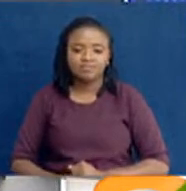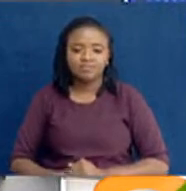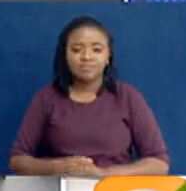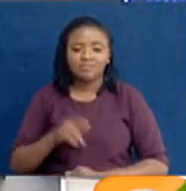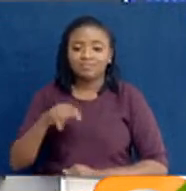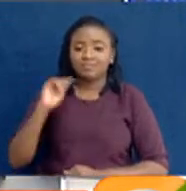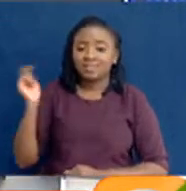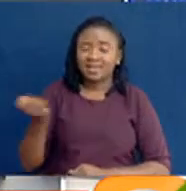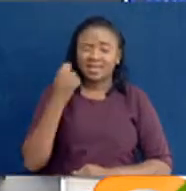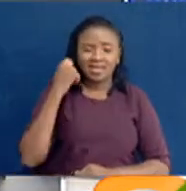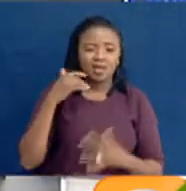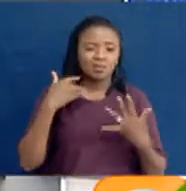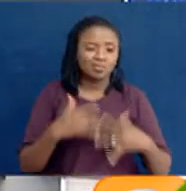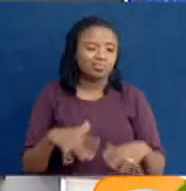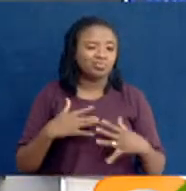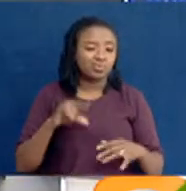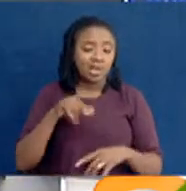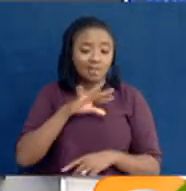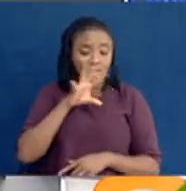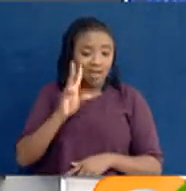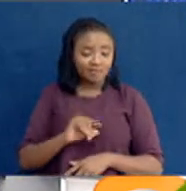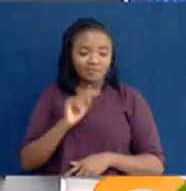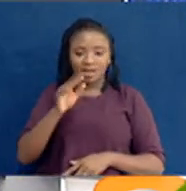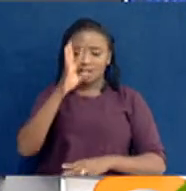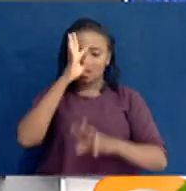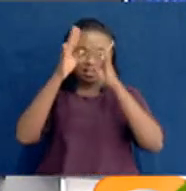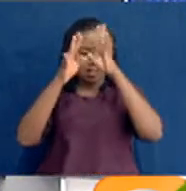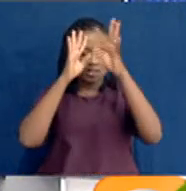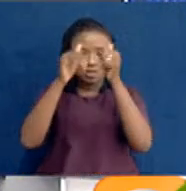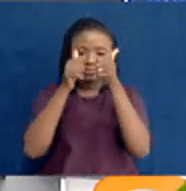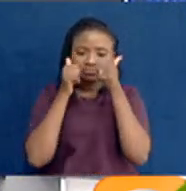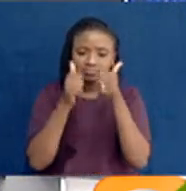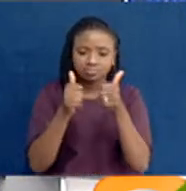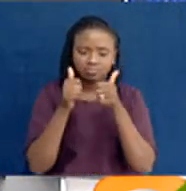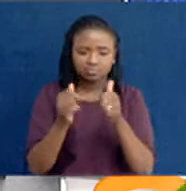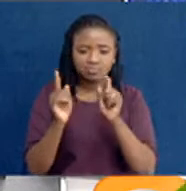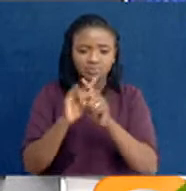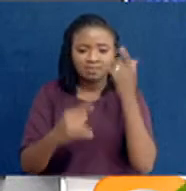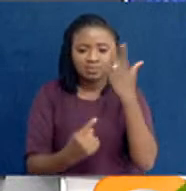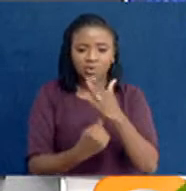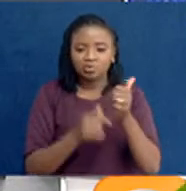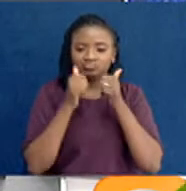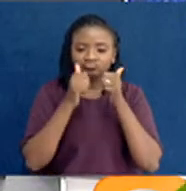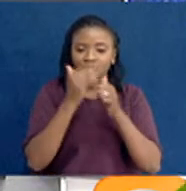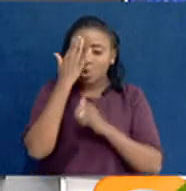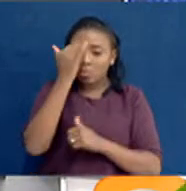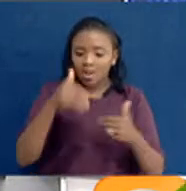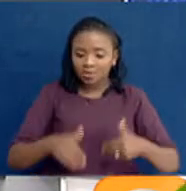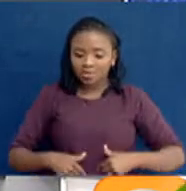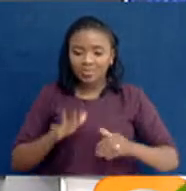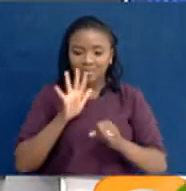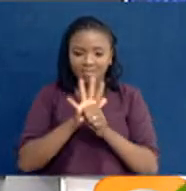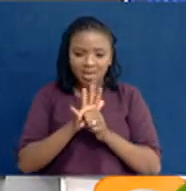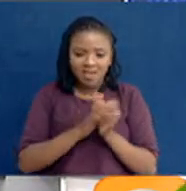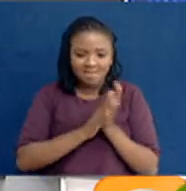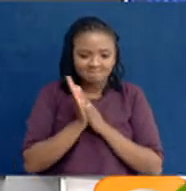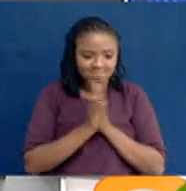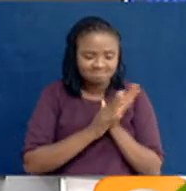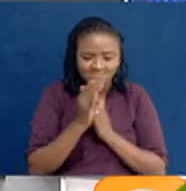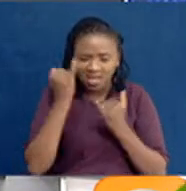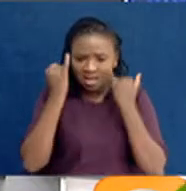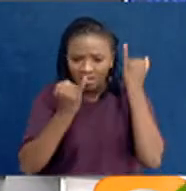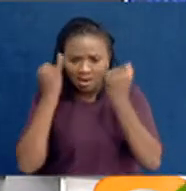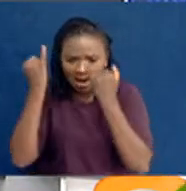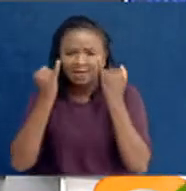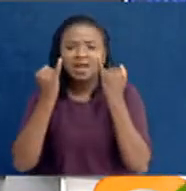Kenya is one of the leading countries in Africa in innovation and adaptation of technology, with more youth now showing interest in turning ideas